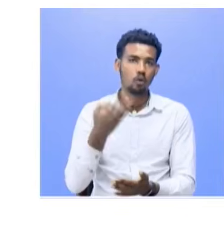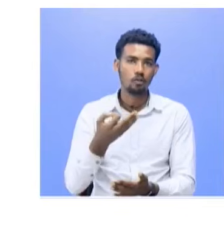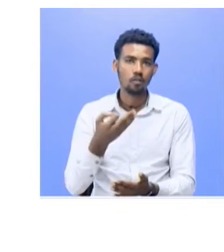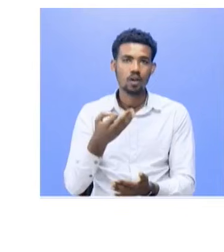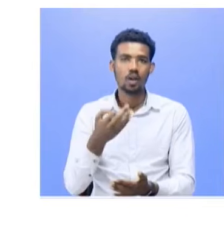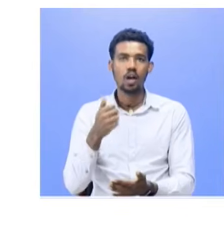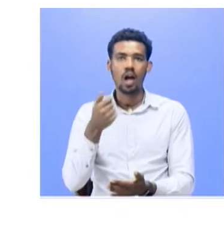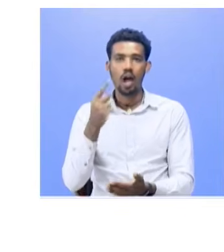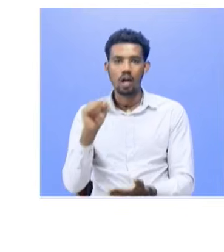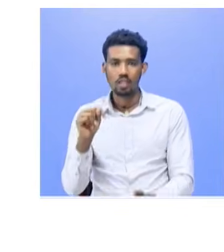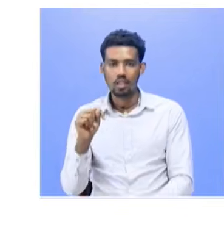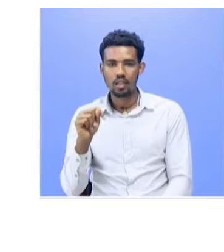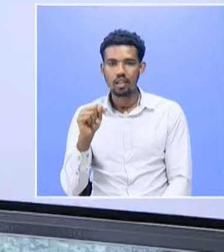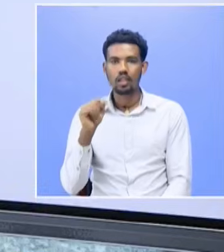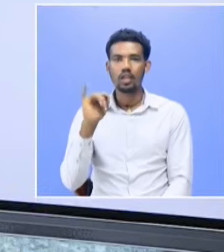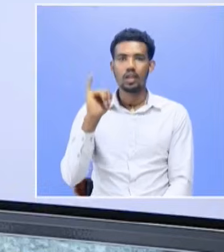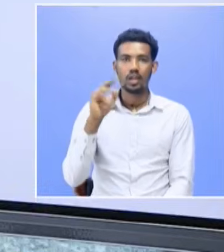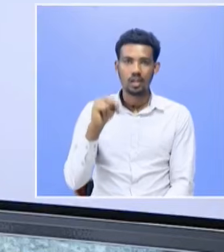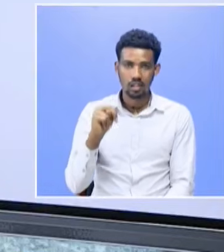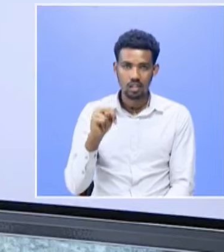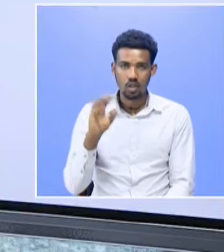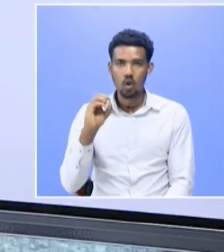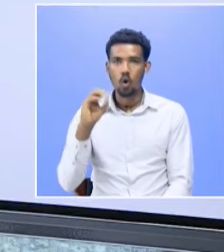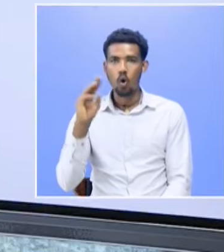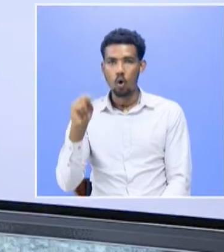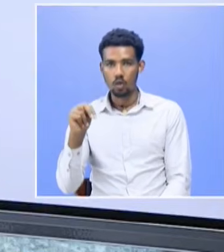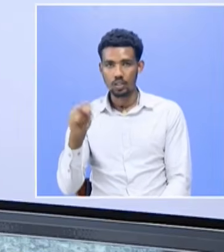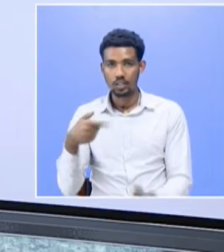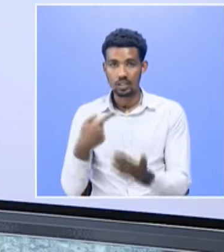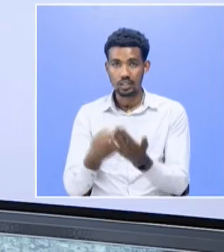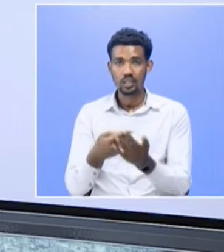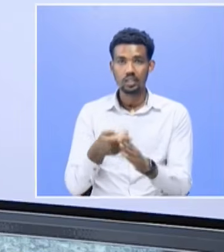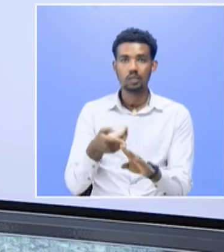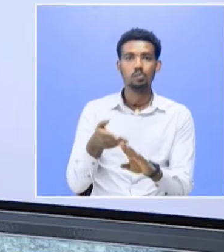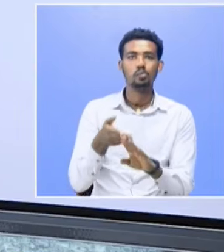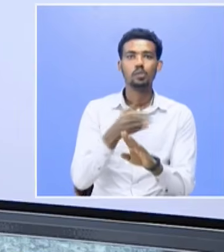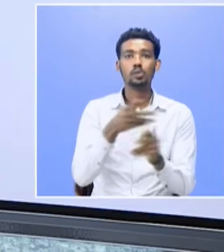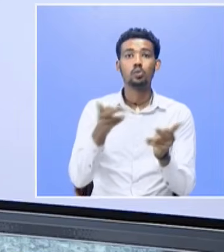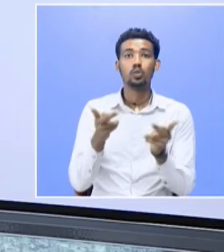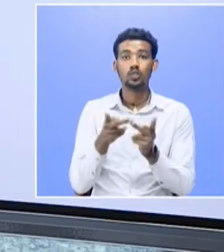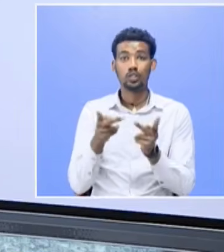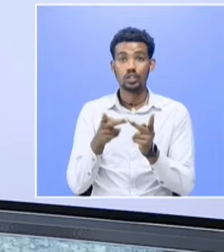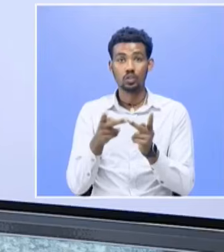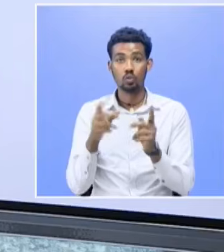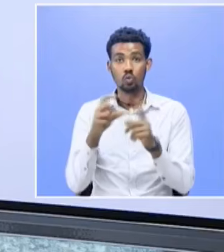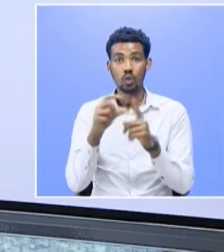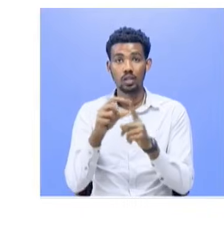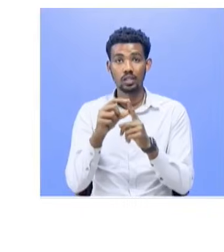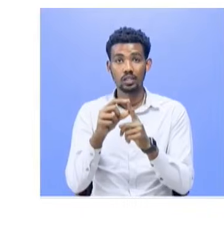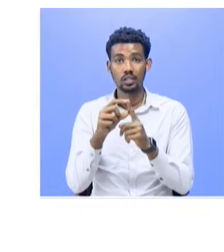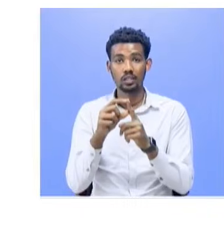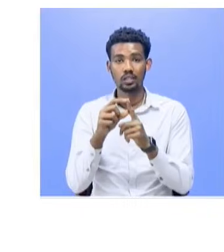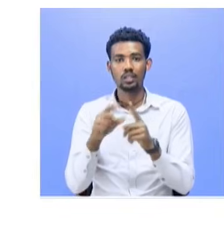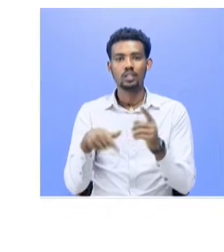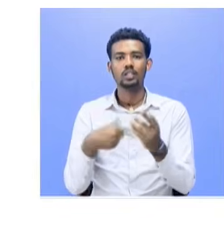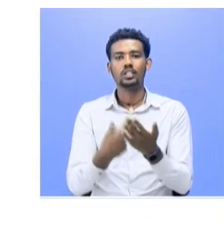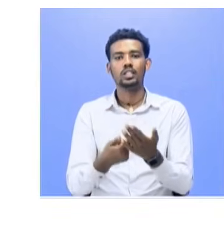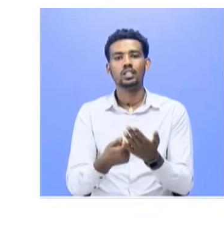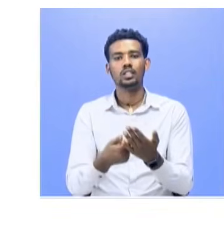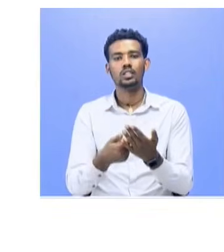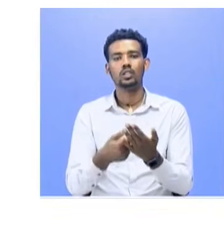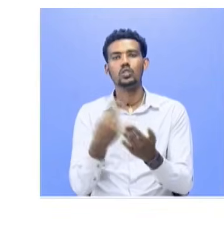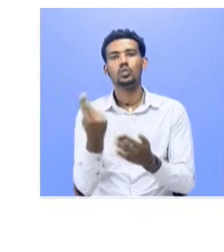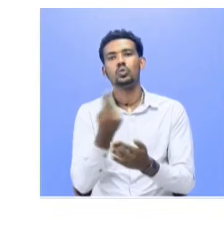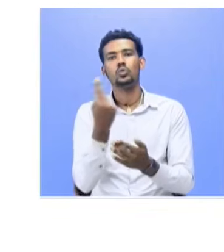and on. With these preposition words, at, in, and on, with place